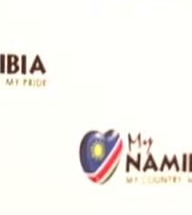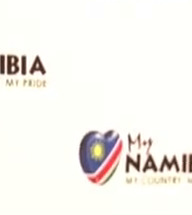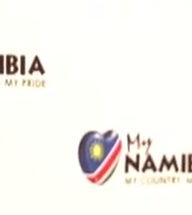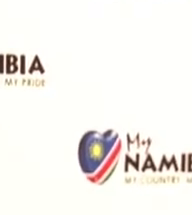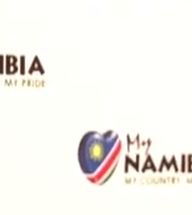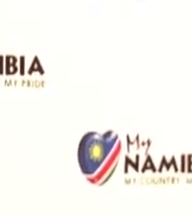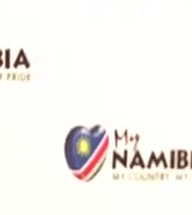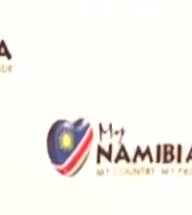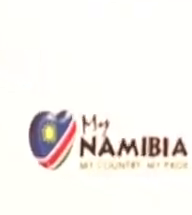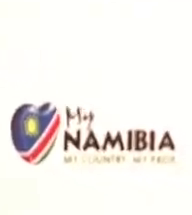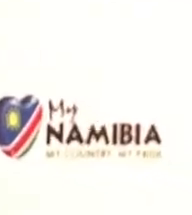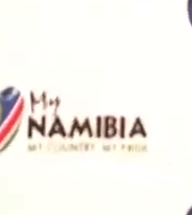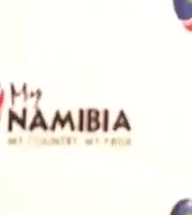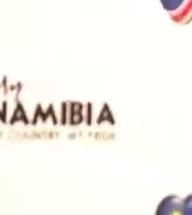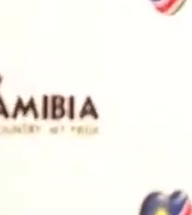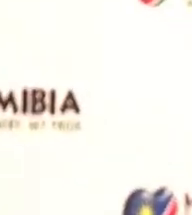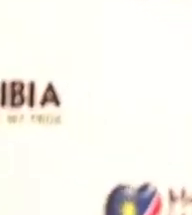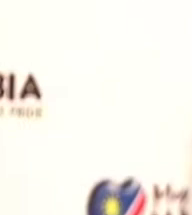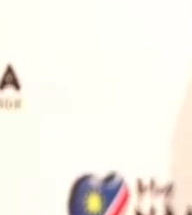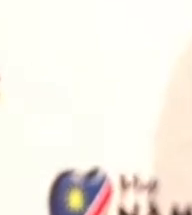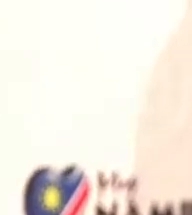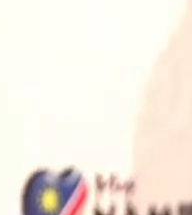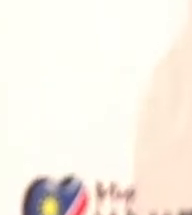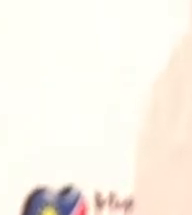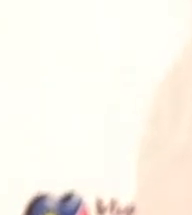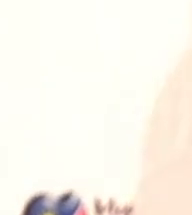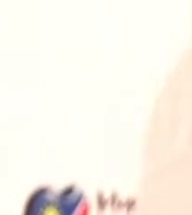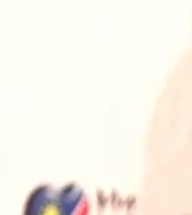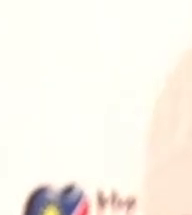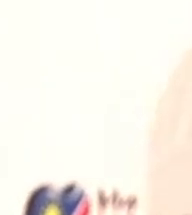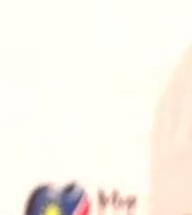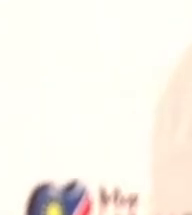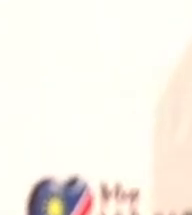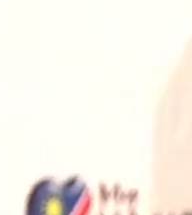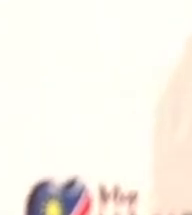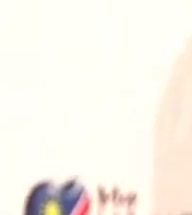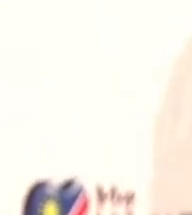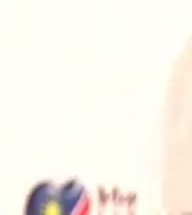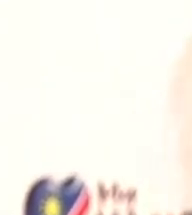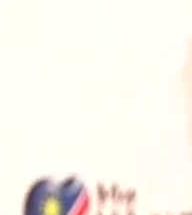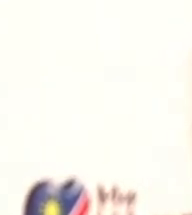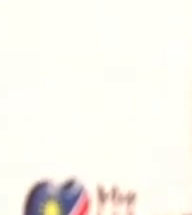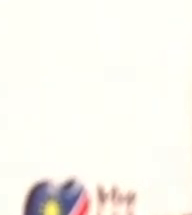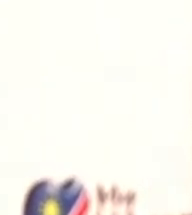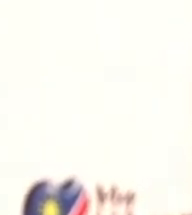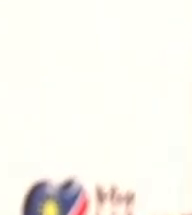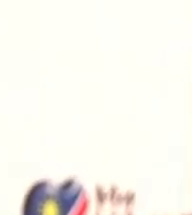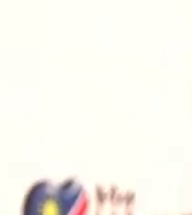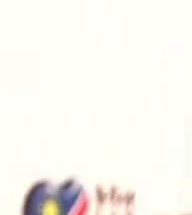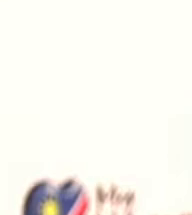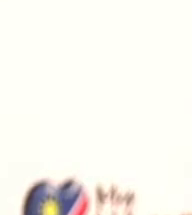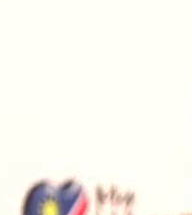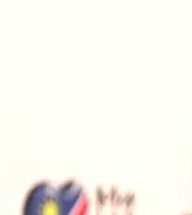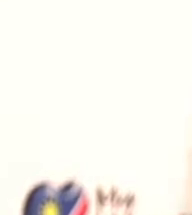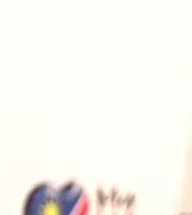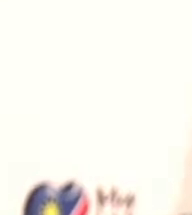Also come up with new solutions, new ways, have a look, what can we do? We don't have masks, we don't have sanitizers.